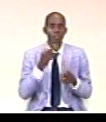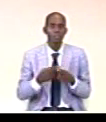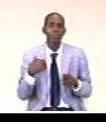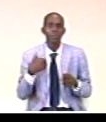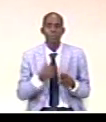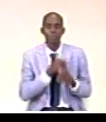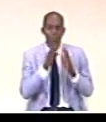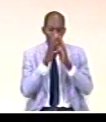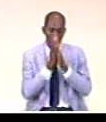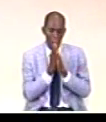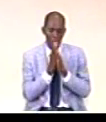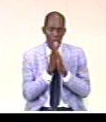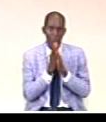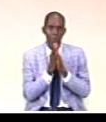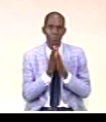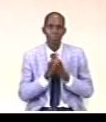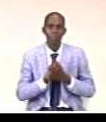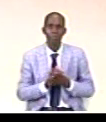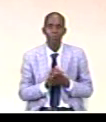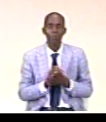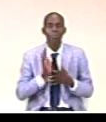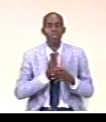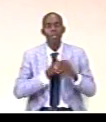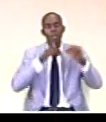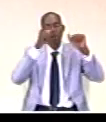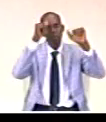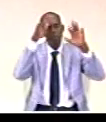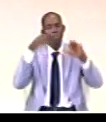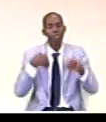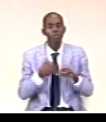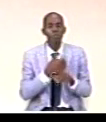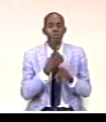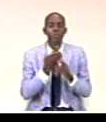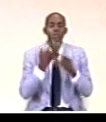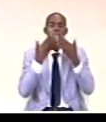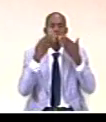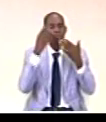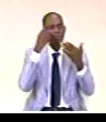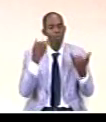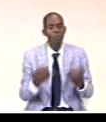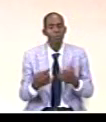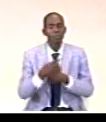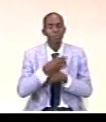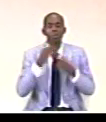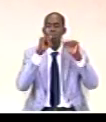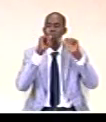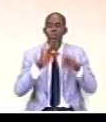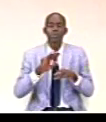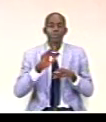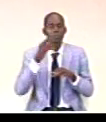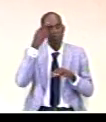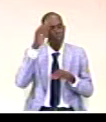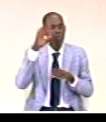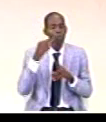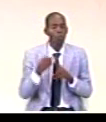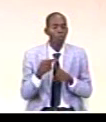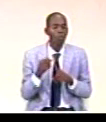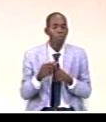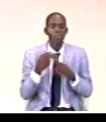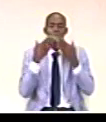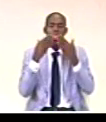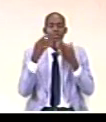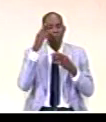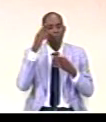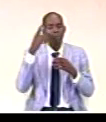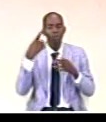pray. Our Father, we just thank you for this day. We bless you for your word that we've heard. We thank you for the challenge you